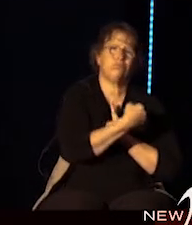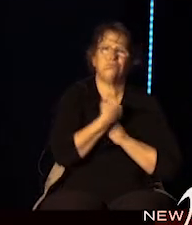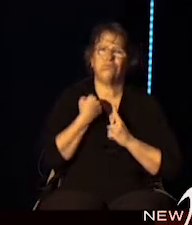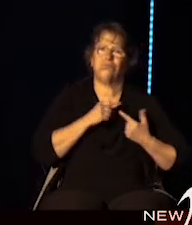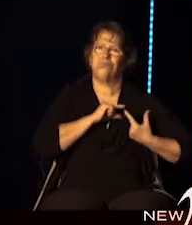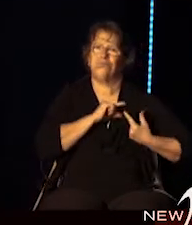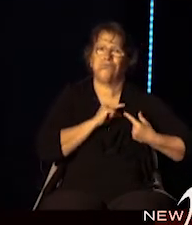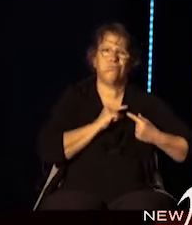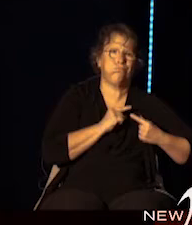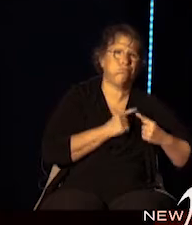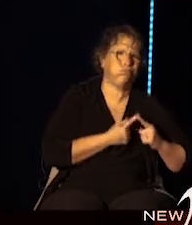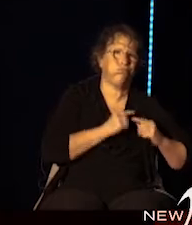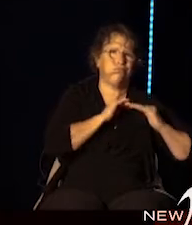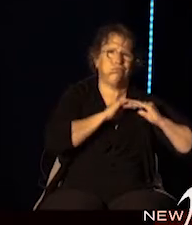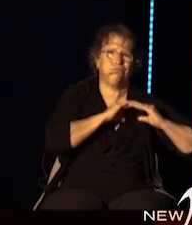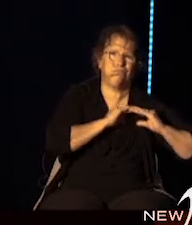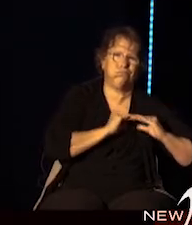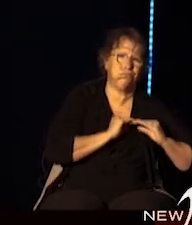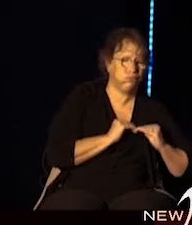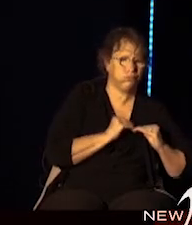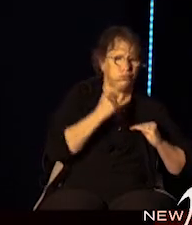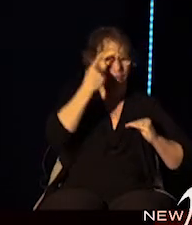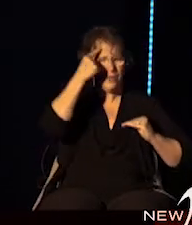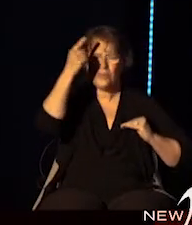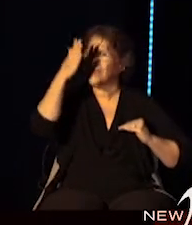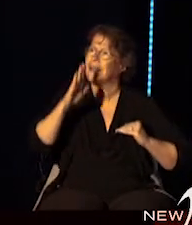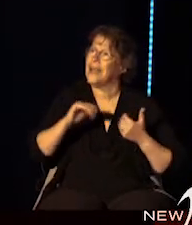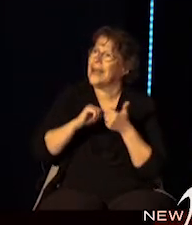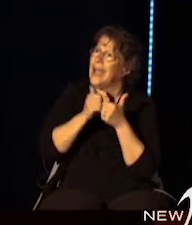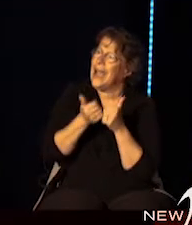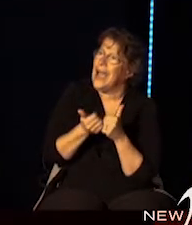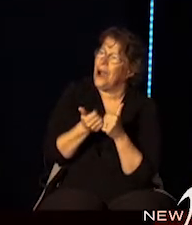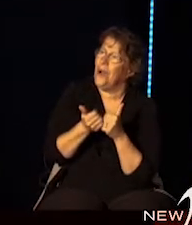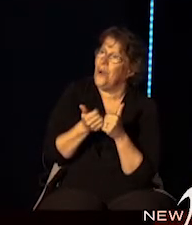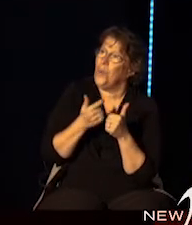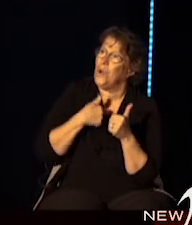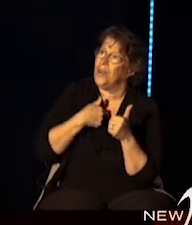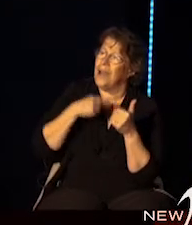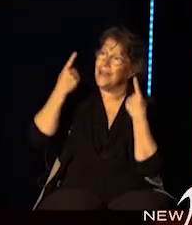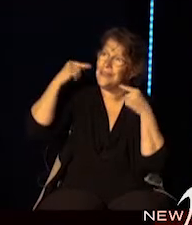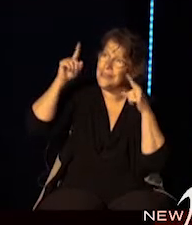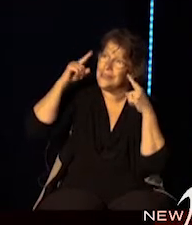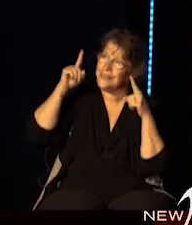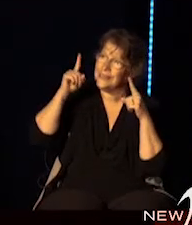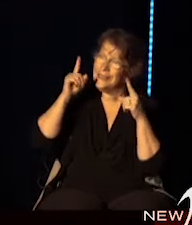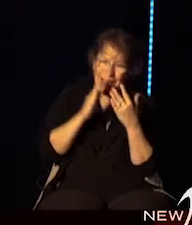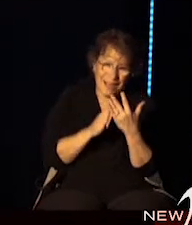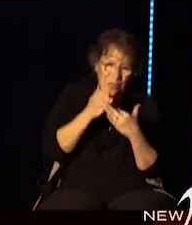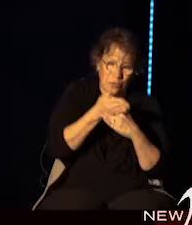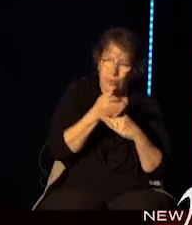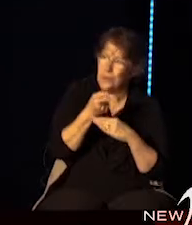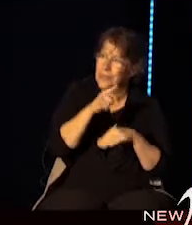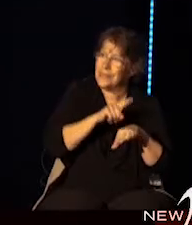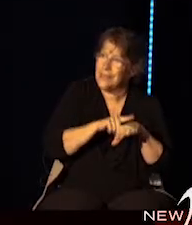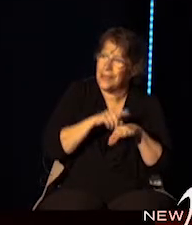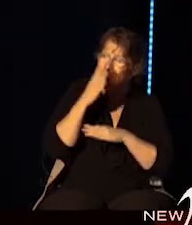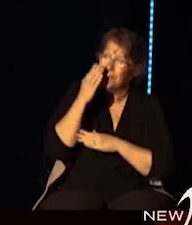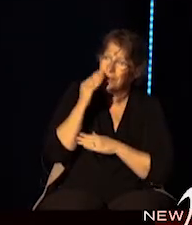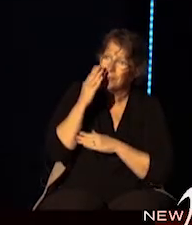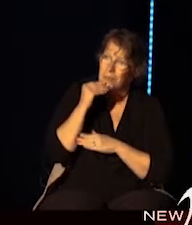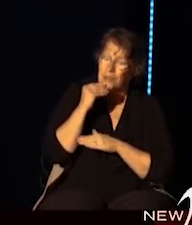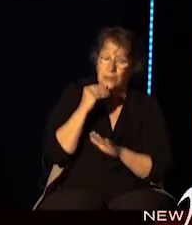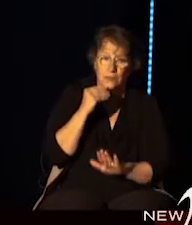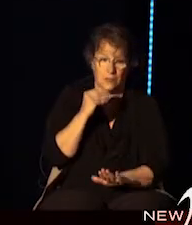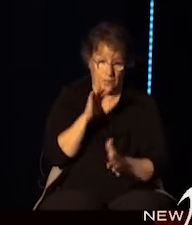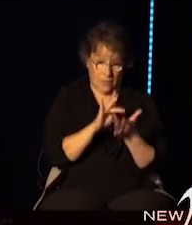think, "God, how will you ever get me through this season?" There is grace from Jesus Christ